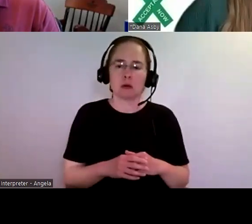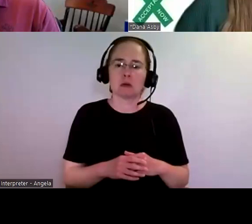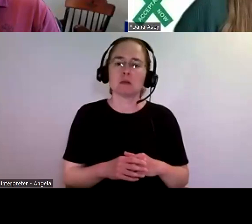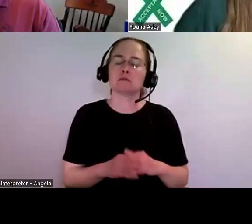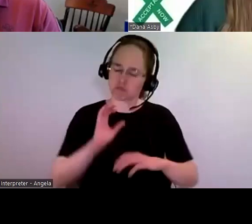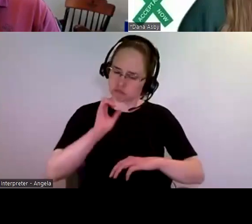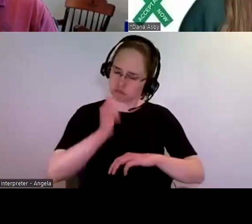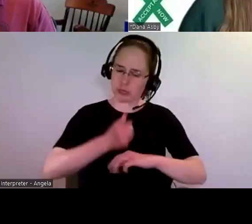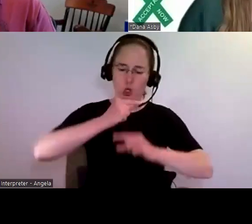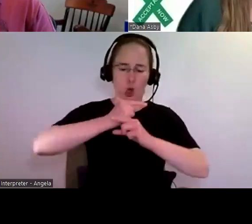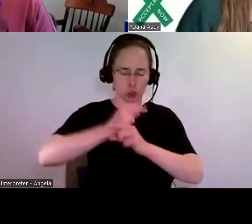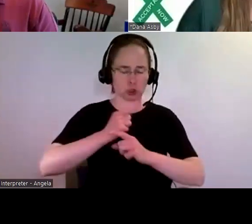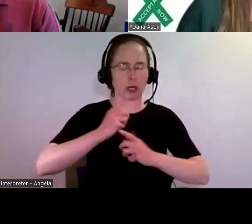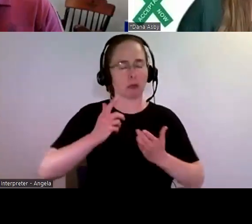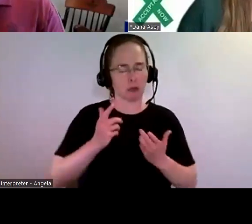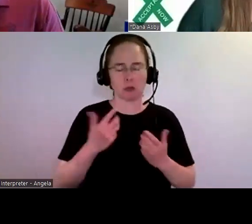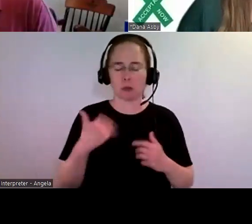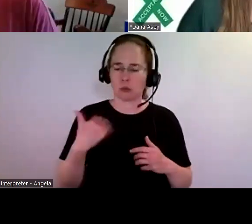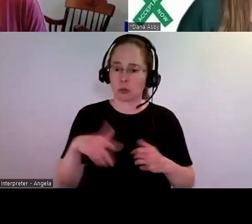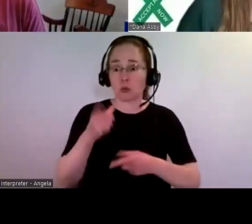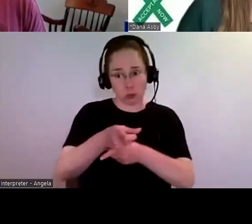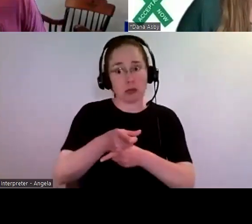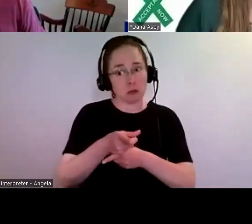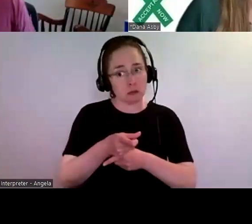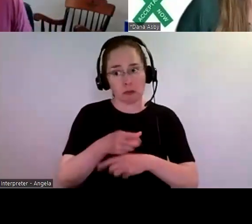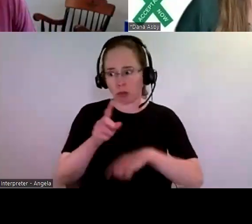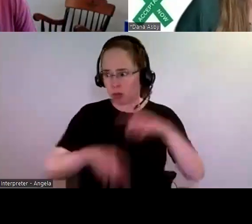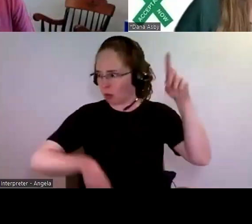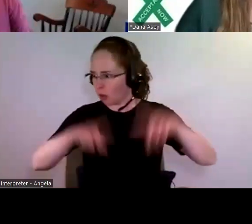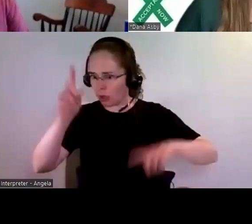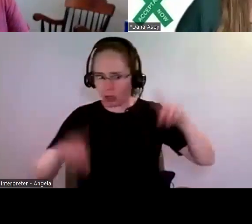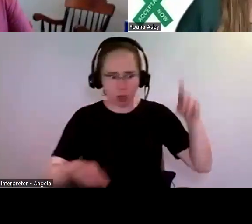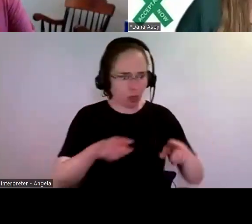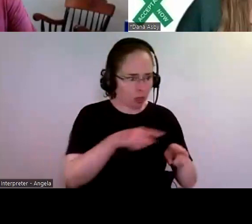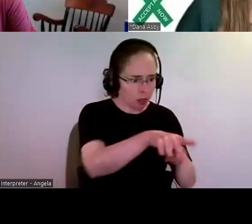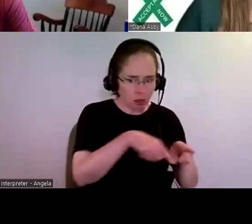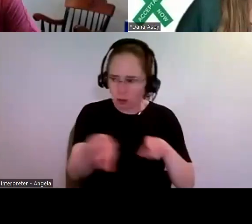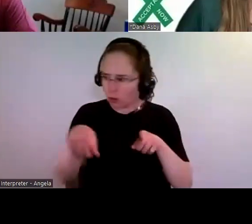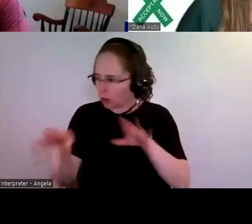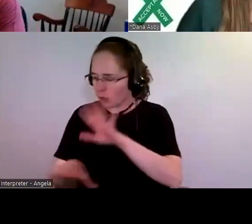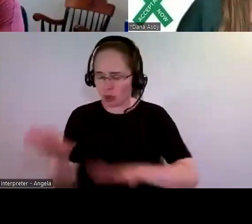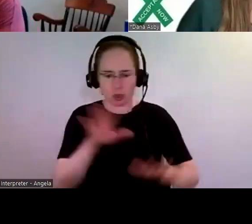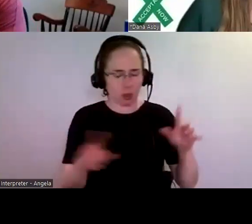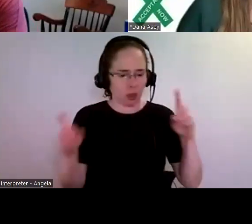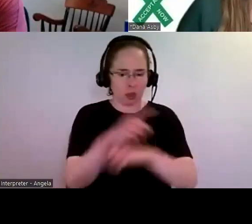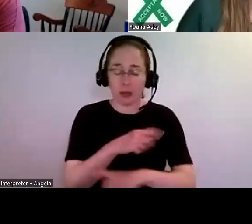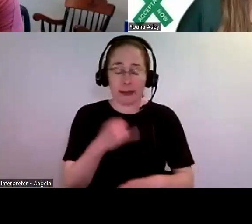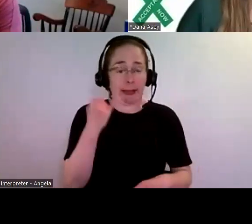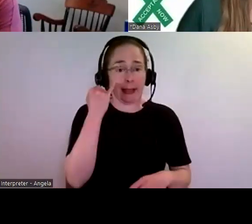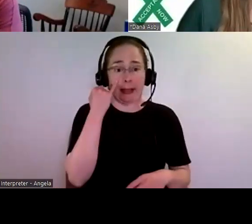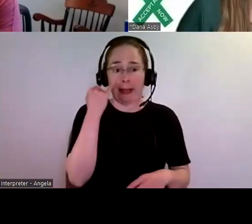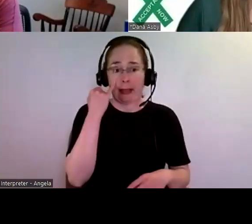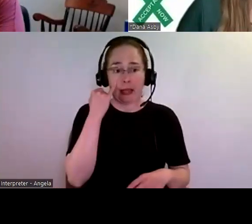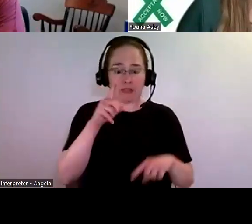into place, you're right, there's just so many different things and avenues you have to go. And if they're not able to be in